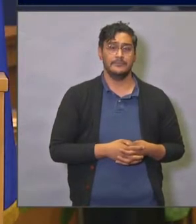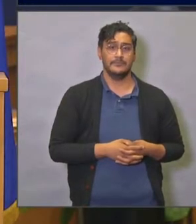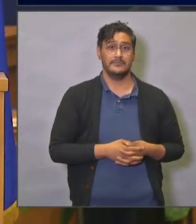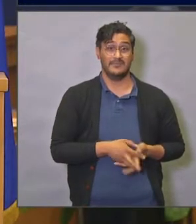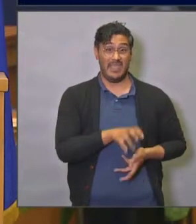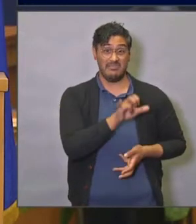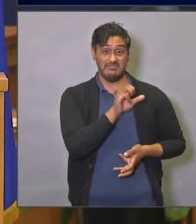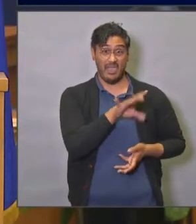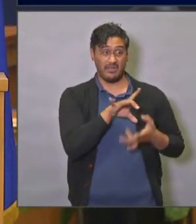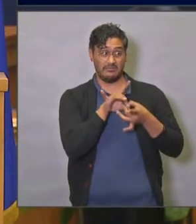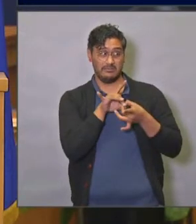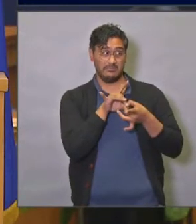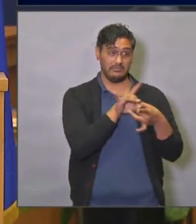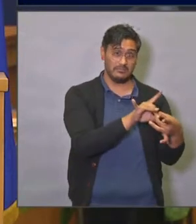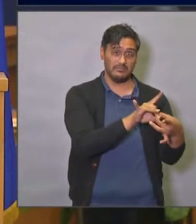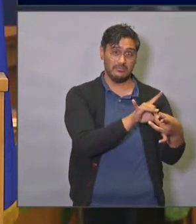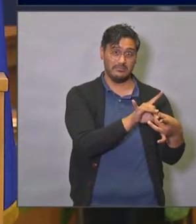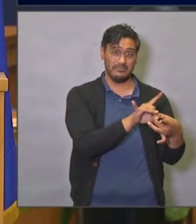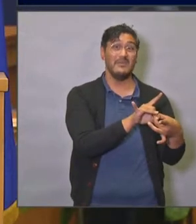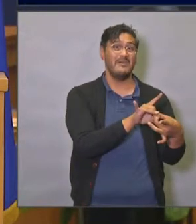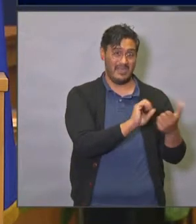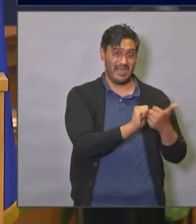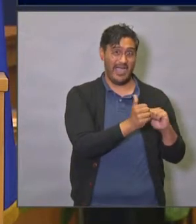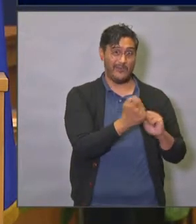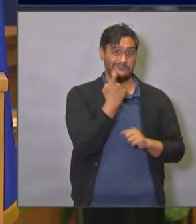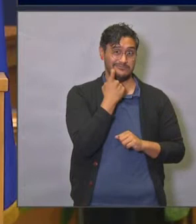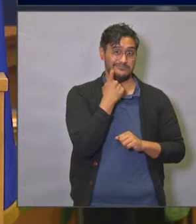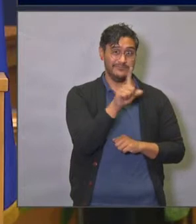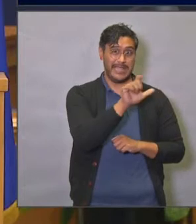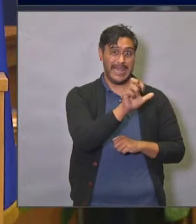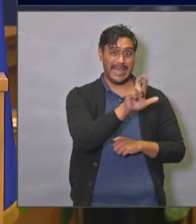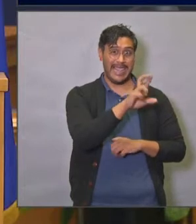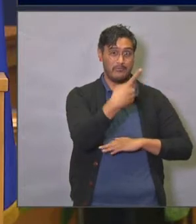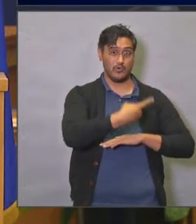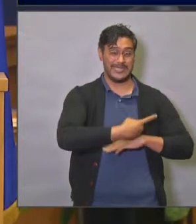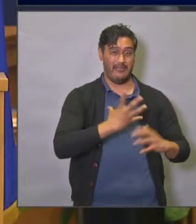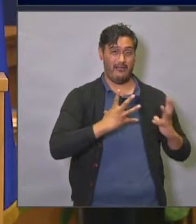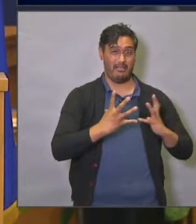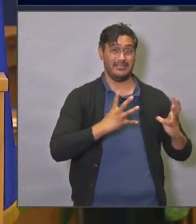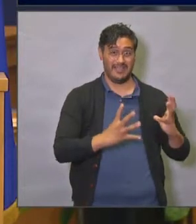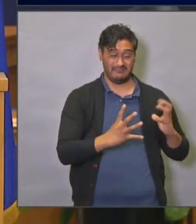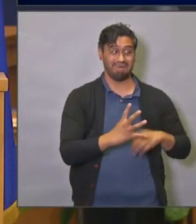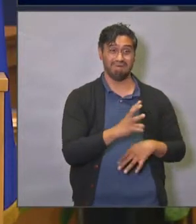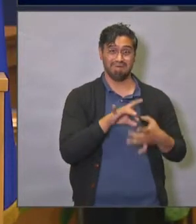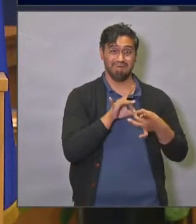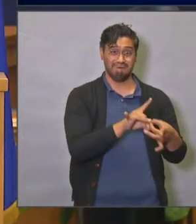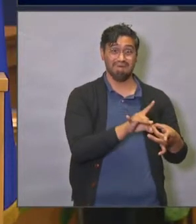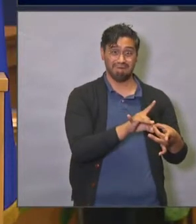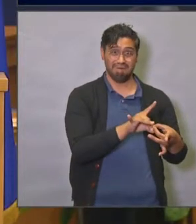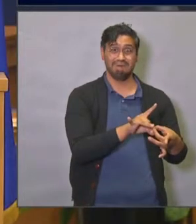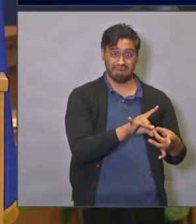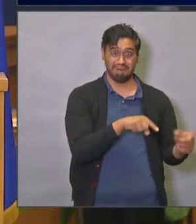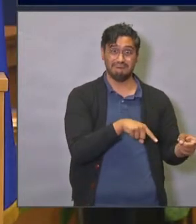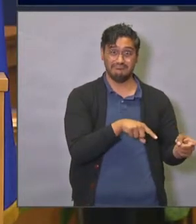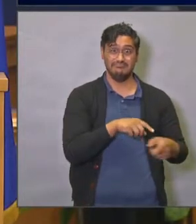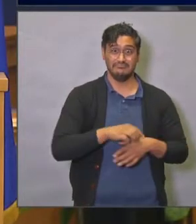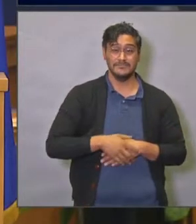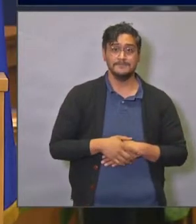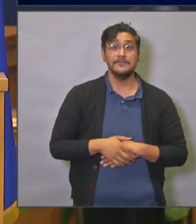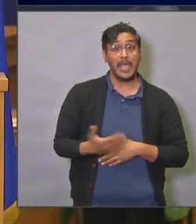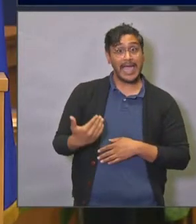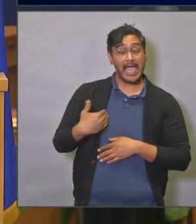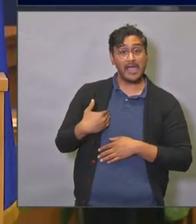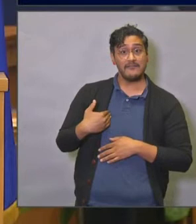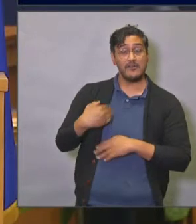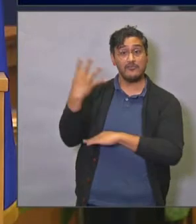to how we all behaved with each other over the Labor Day holiday. And as I just noted, we do have 4 days of data from